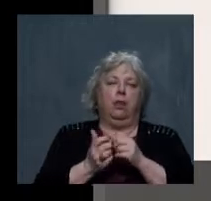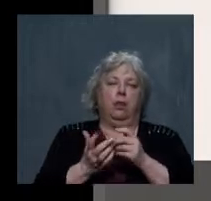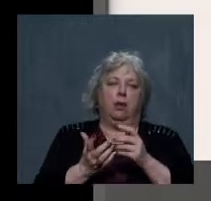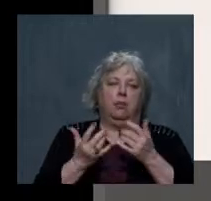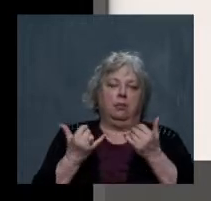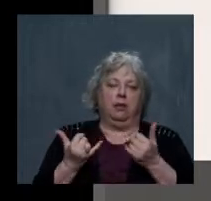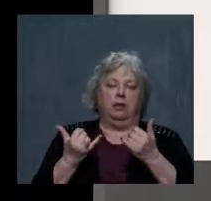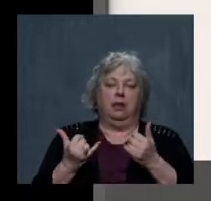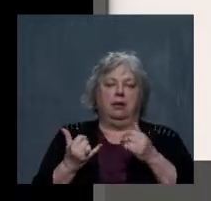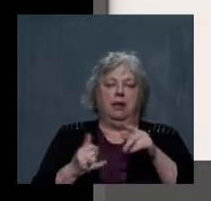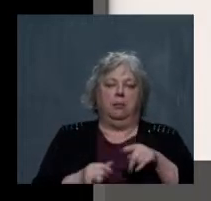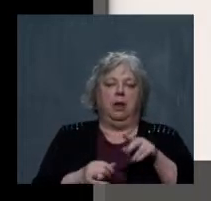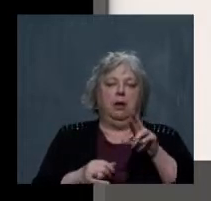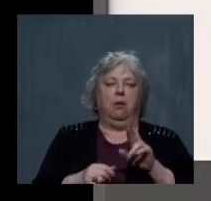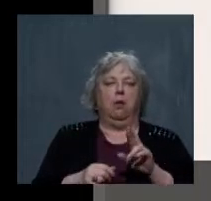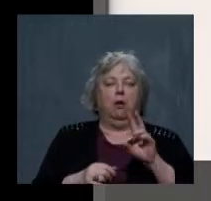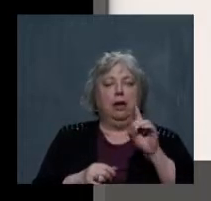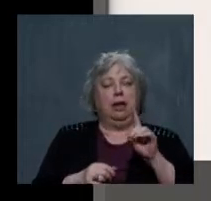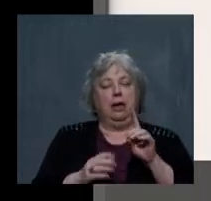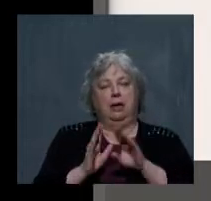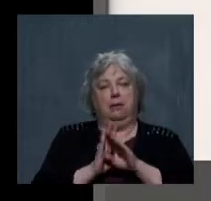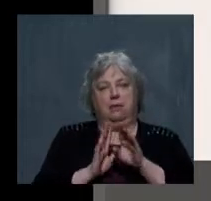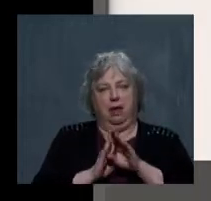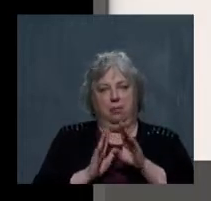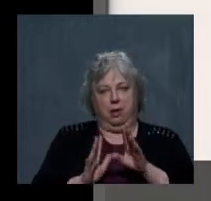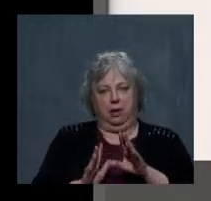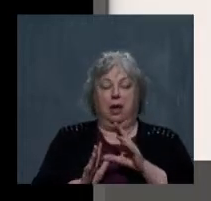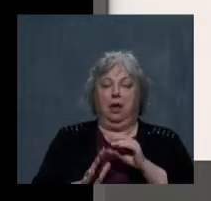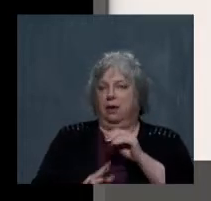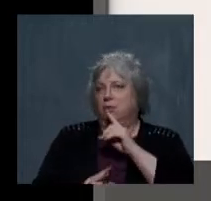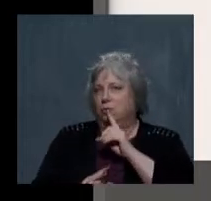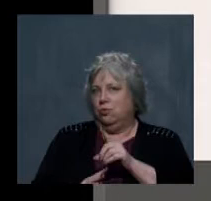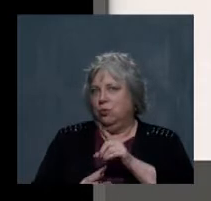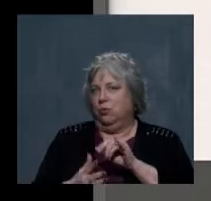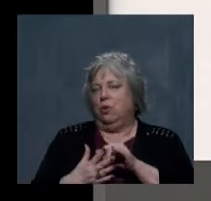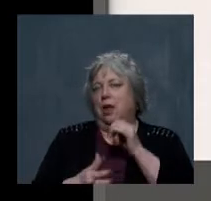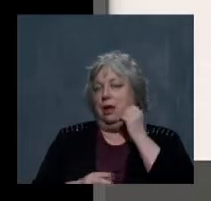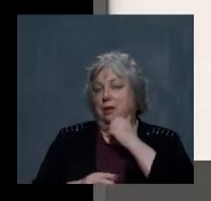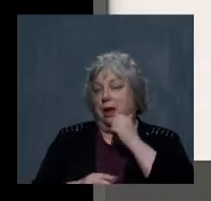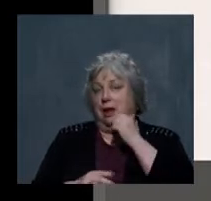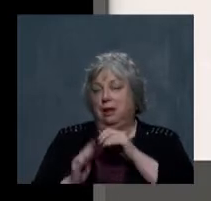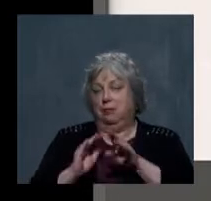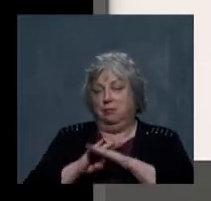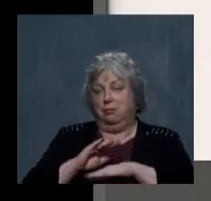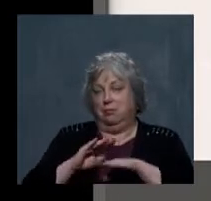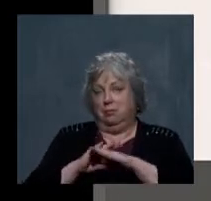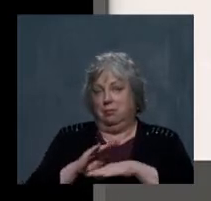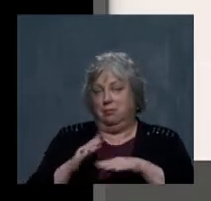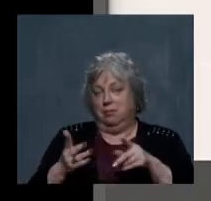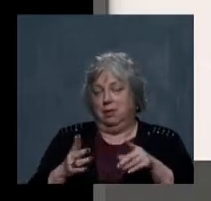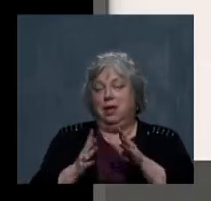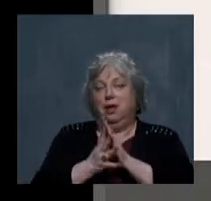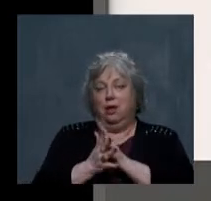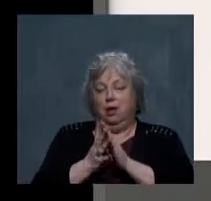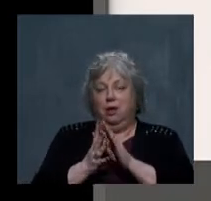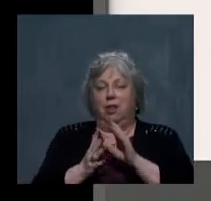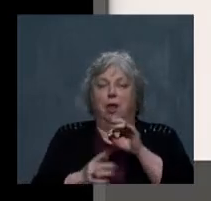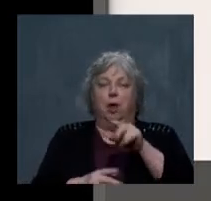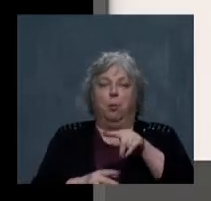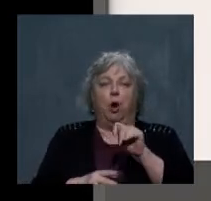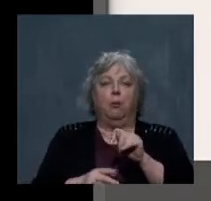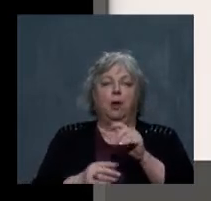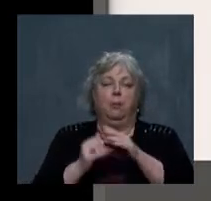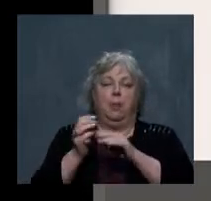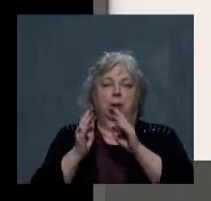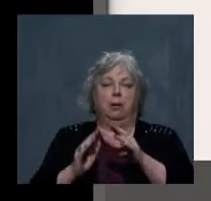the existing PRD development. And it's true that on a daily basis, that traffic would generate, that